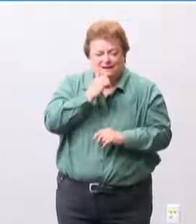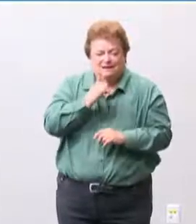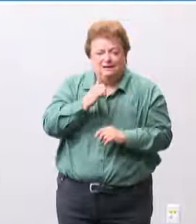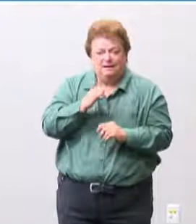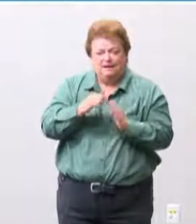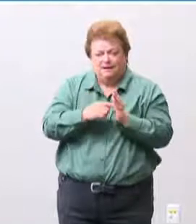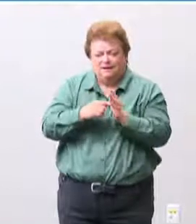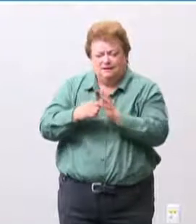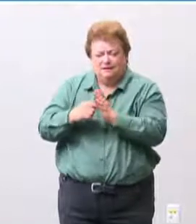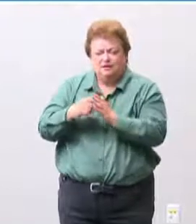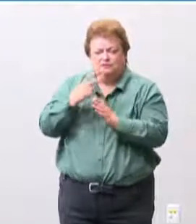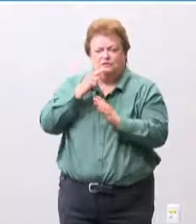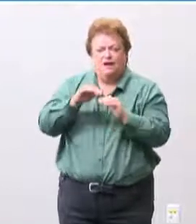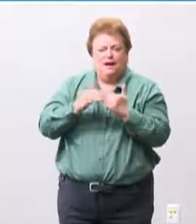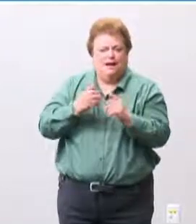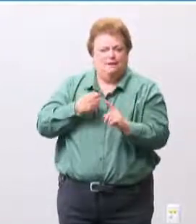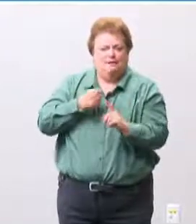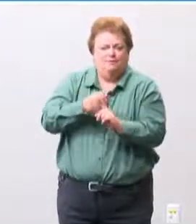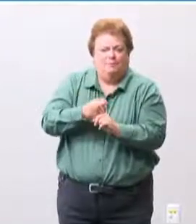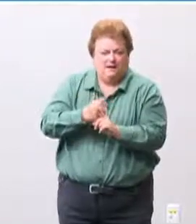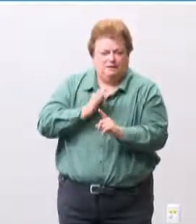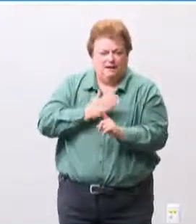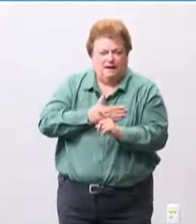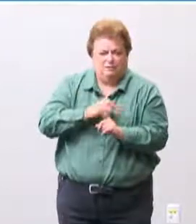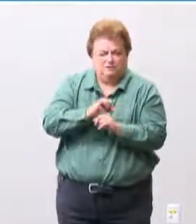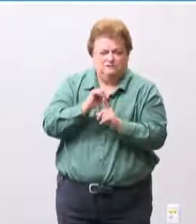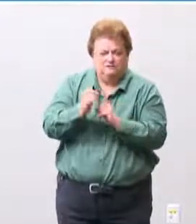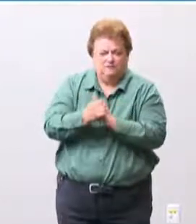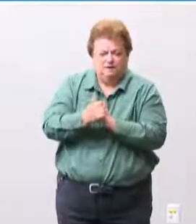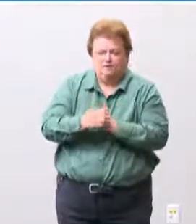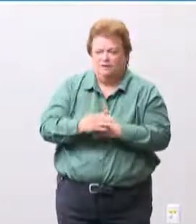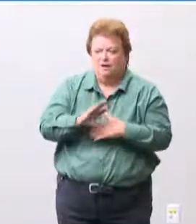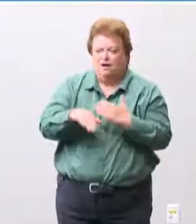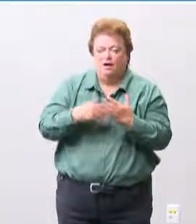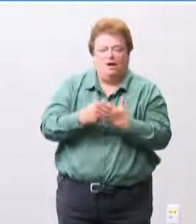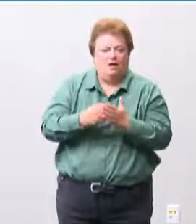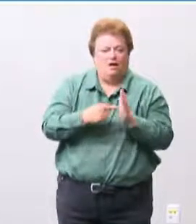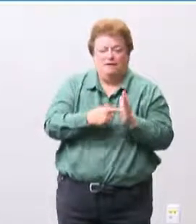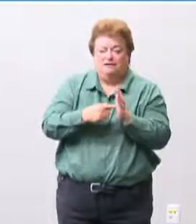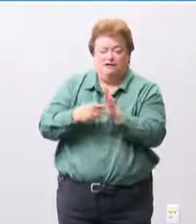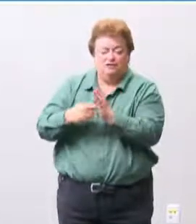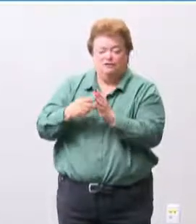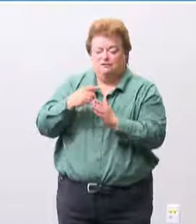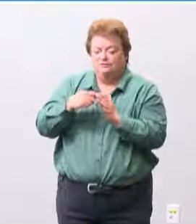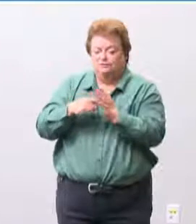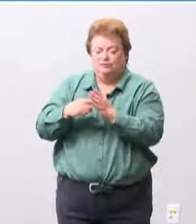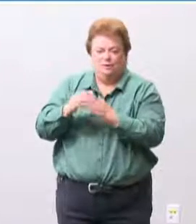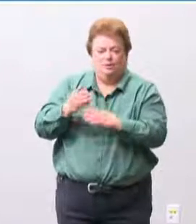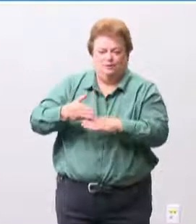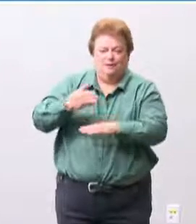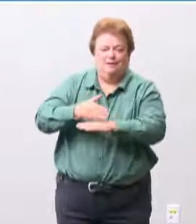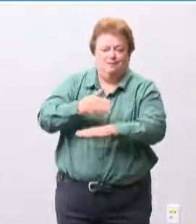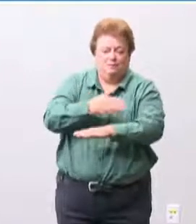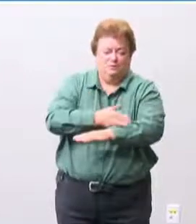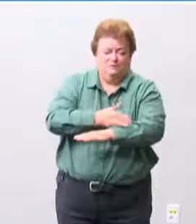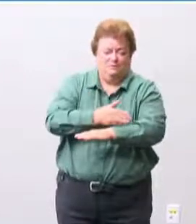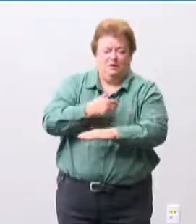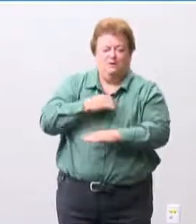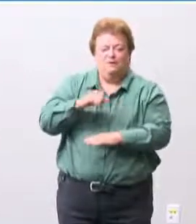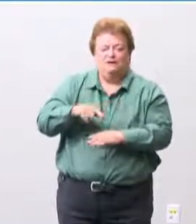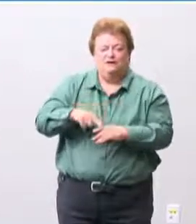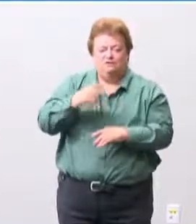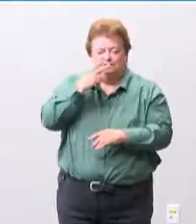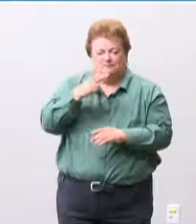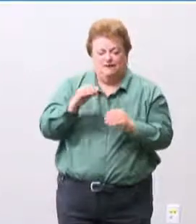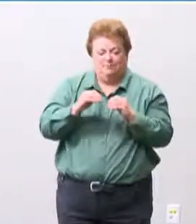the impact to our local situation. Nearly all the indicators have shown improvement. We need to see a